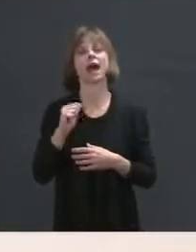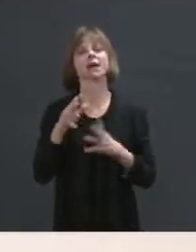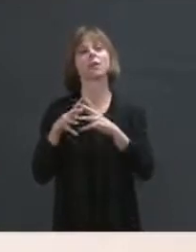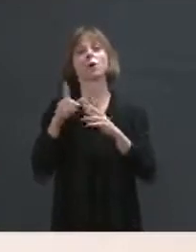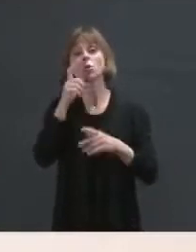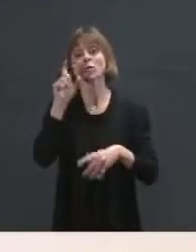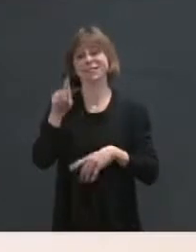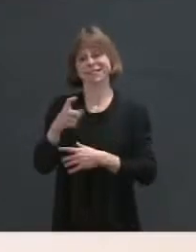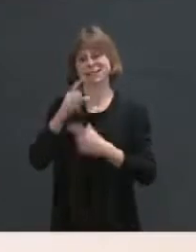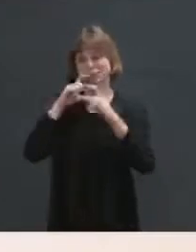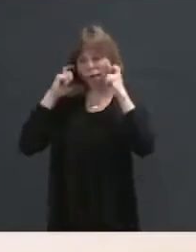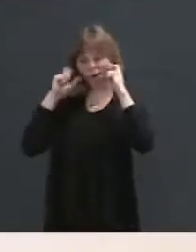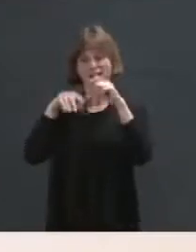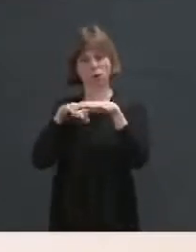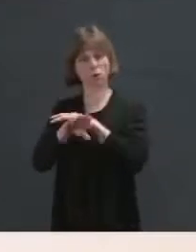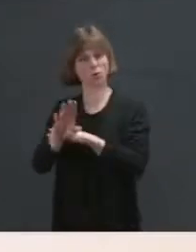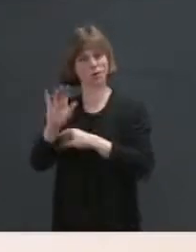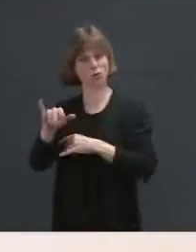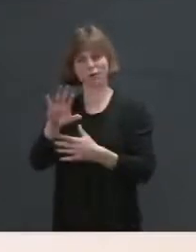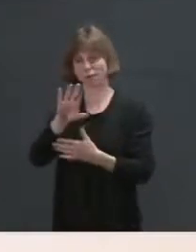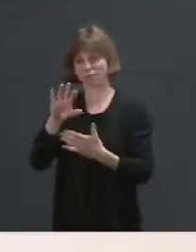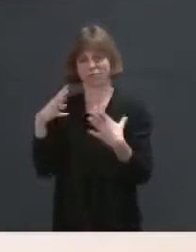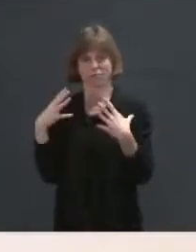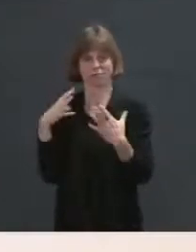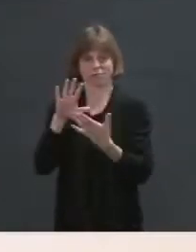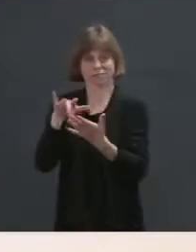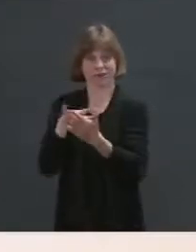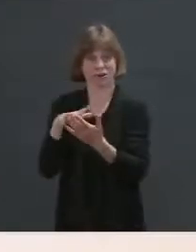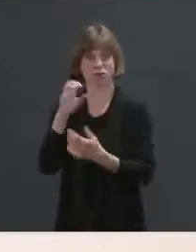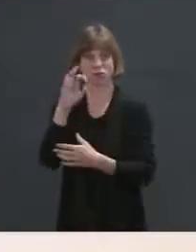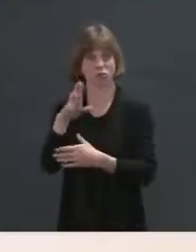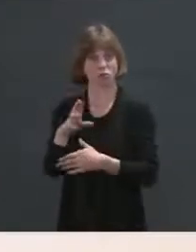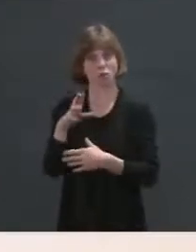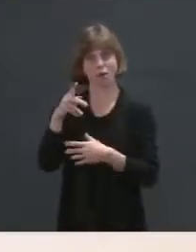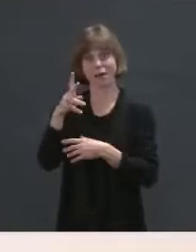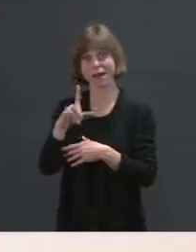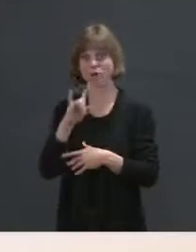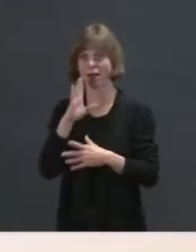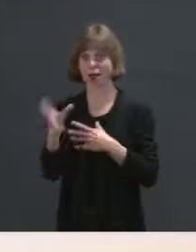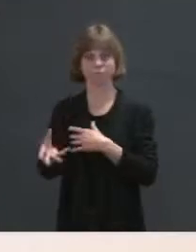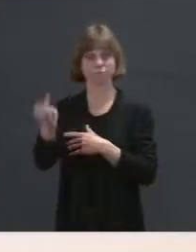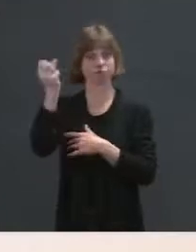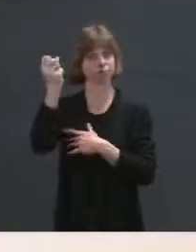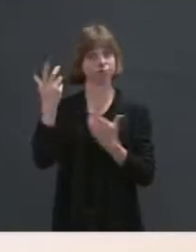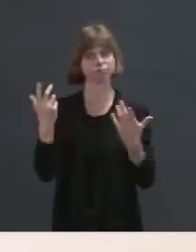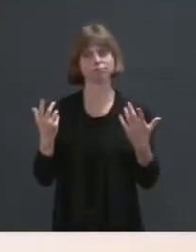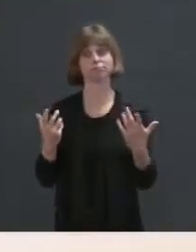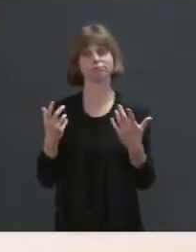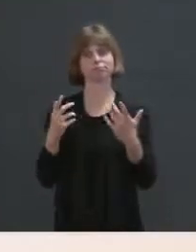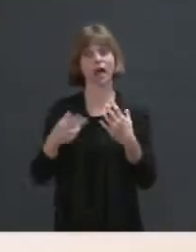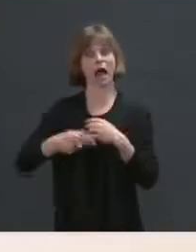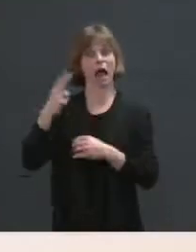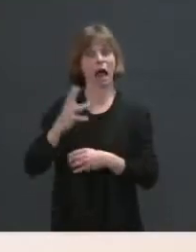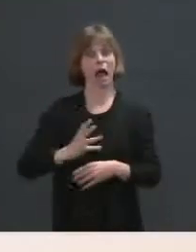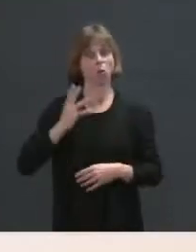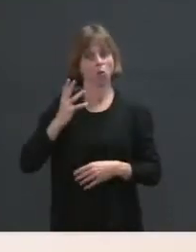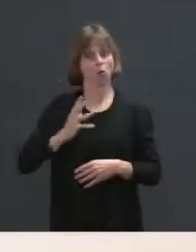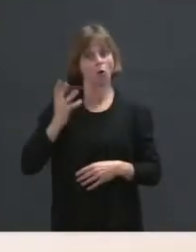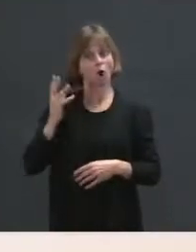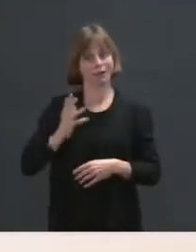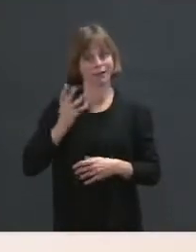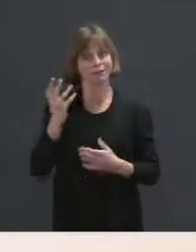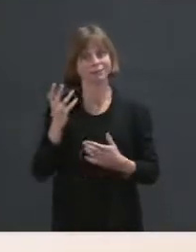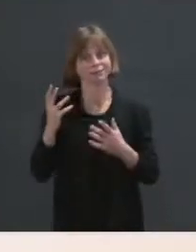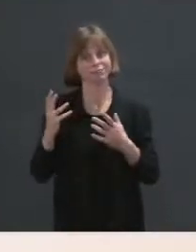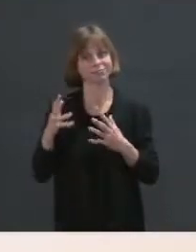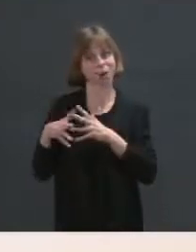centers or food pantries and pick up a high-quality American-made mask that is consistent with CDC guidance. This program is made